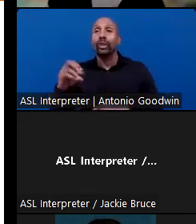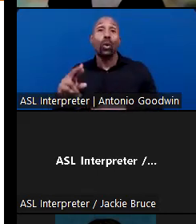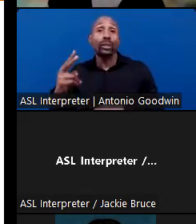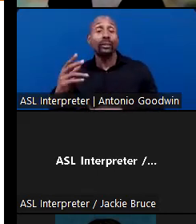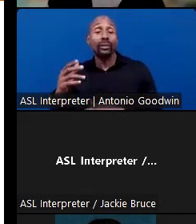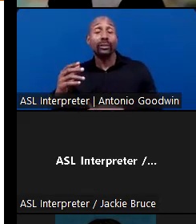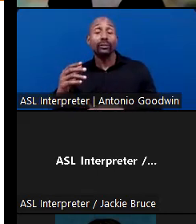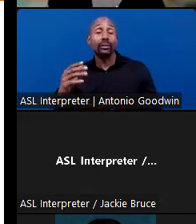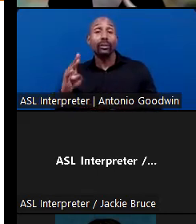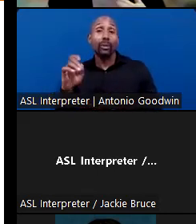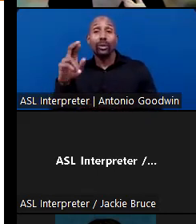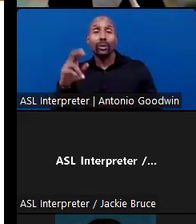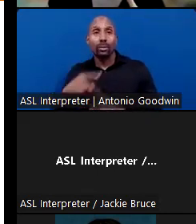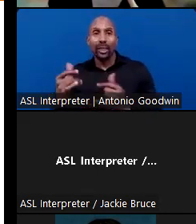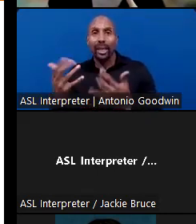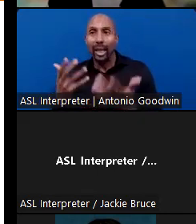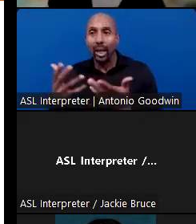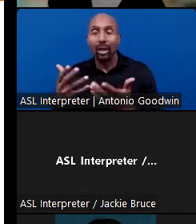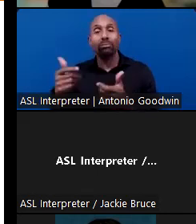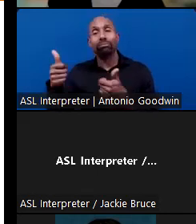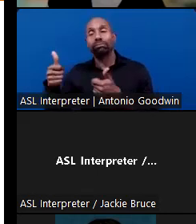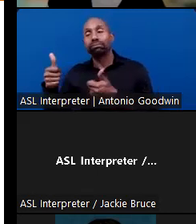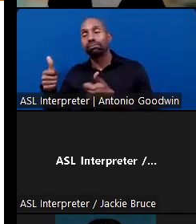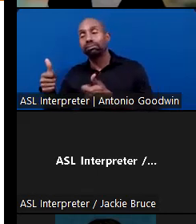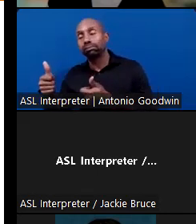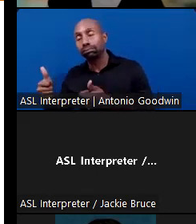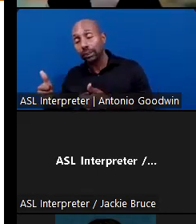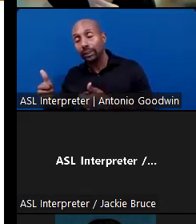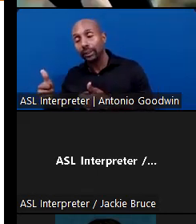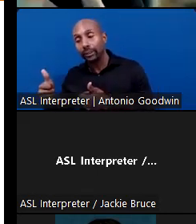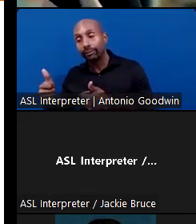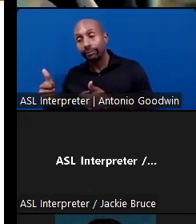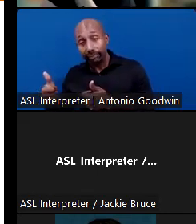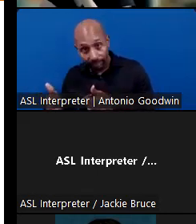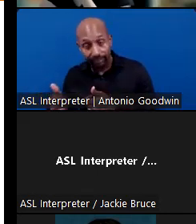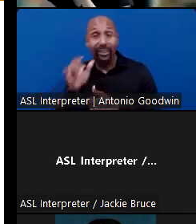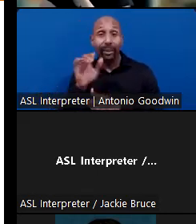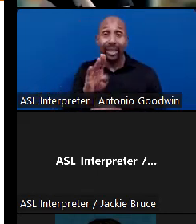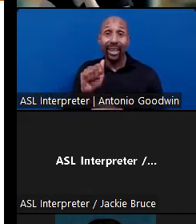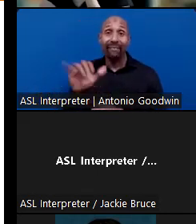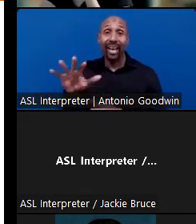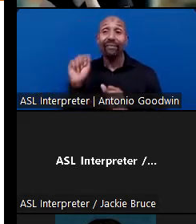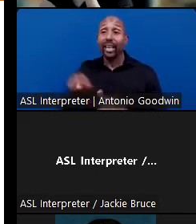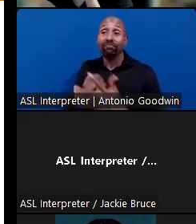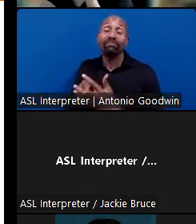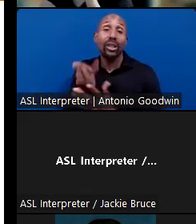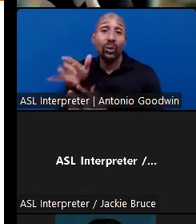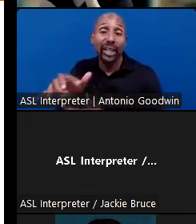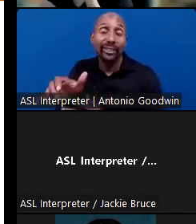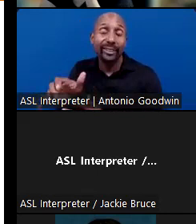of COVID and tired of getting vaccinated and boosted,